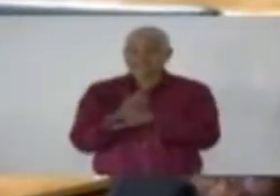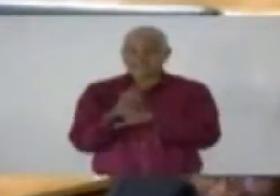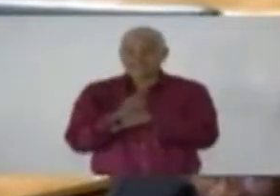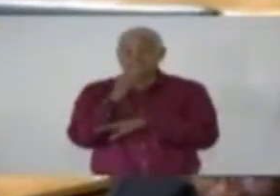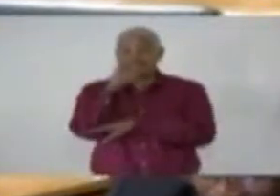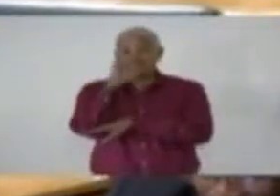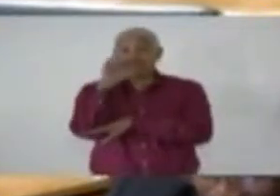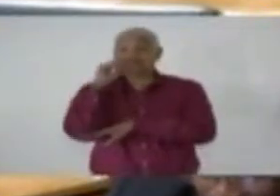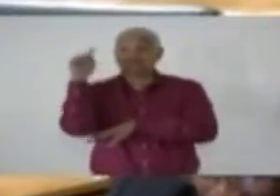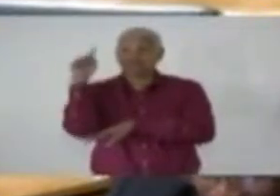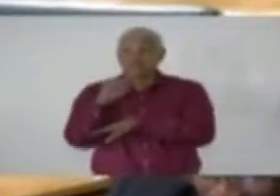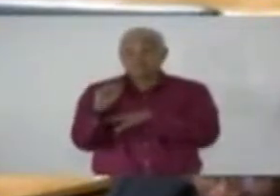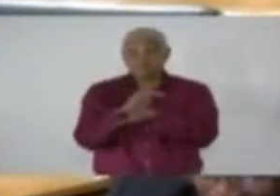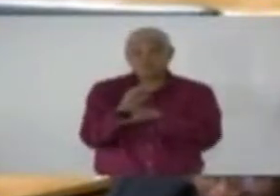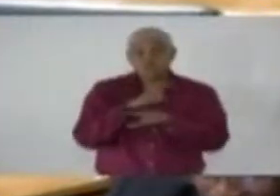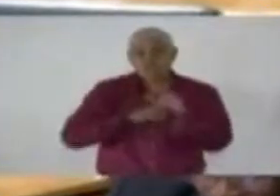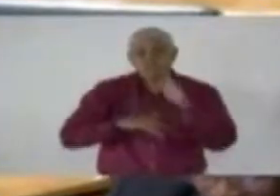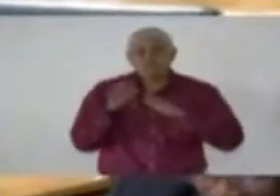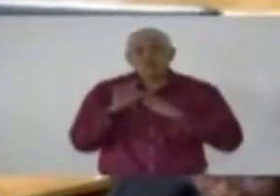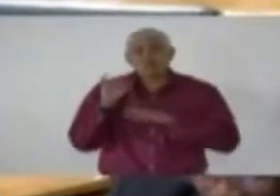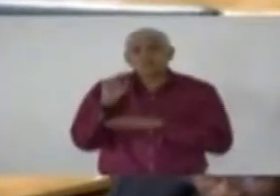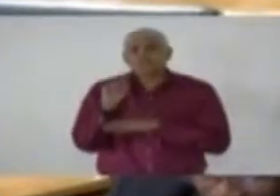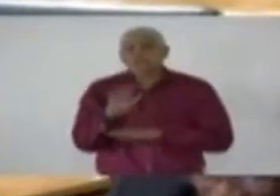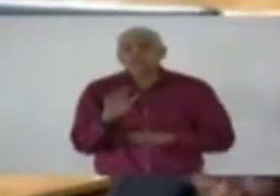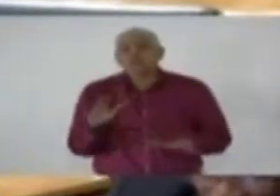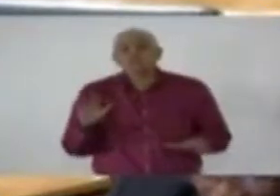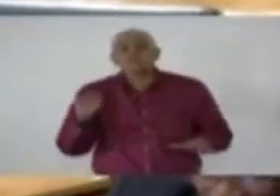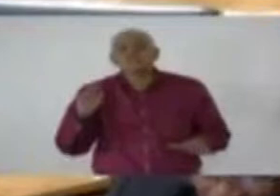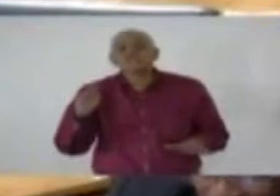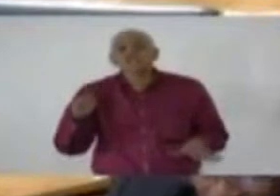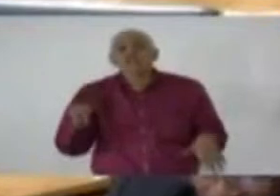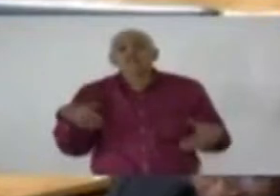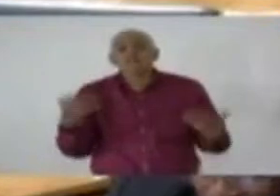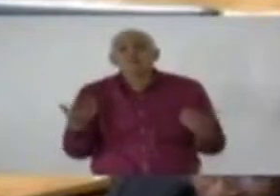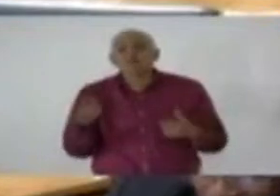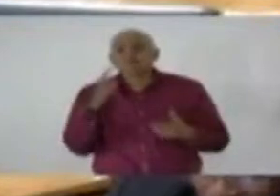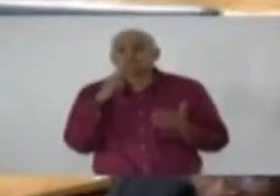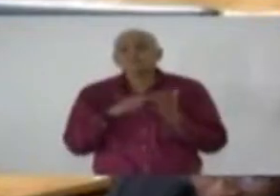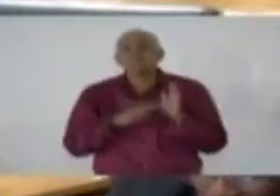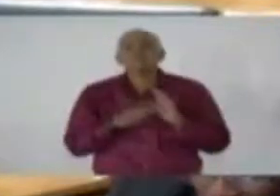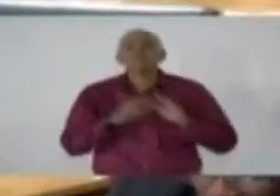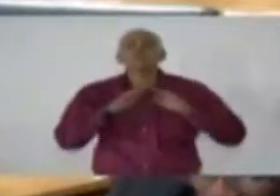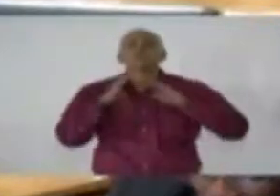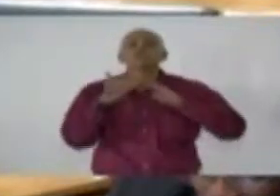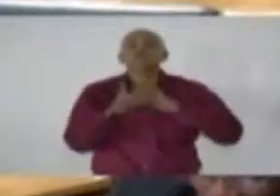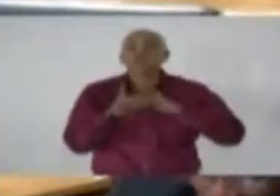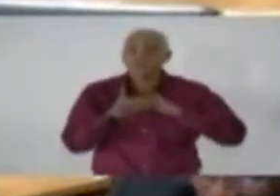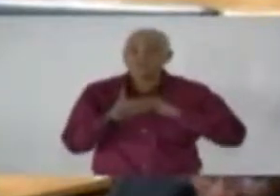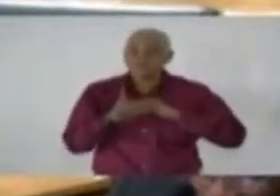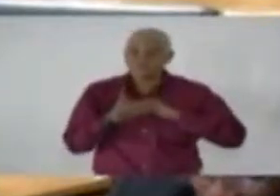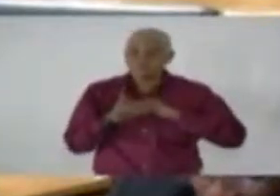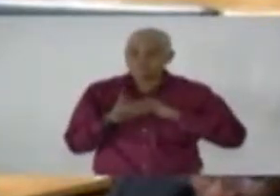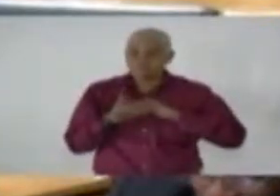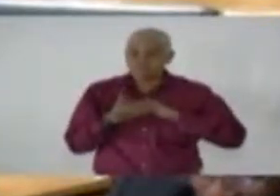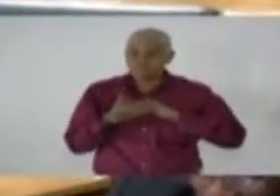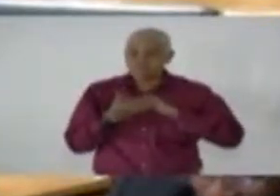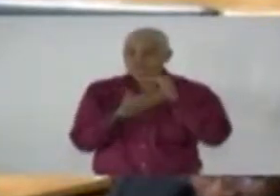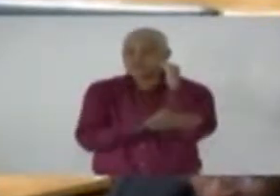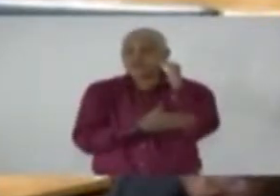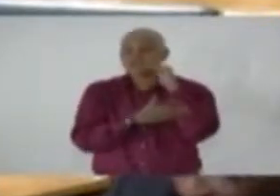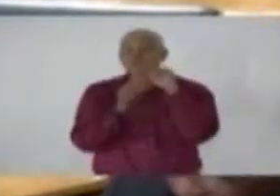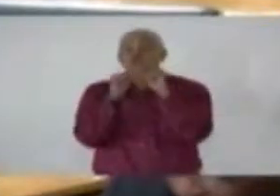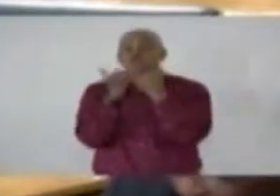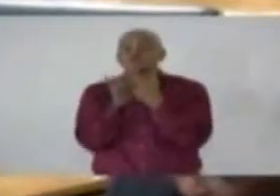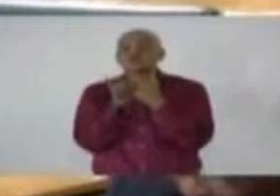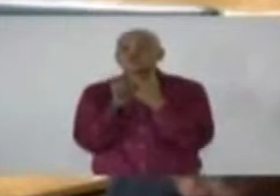I came to the ministry, I found out what JANAC is. Let me just tell you what it means. The Jamaica National